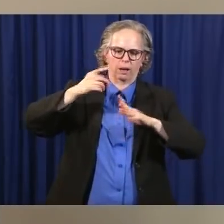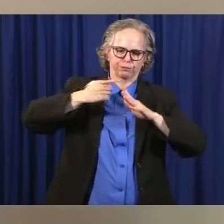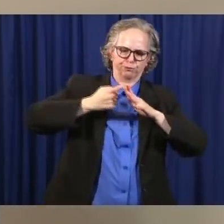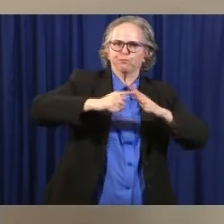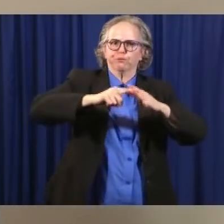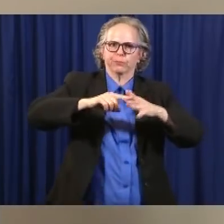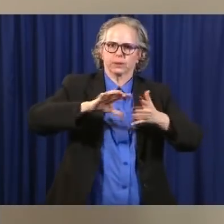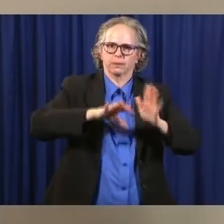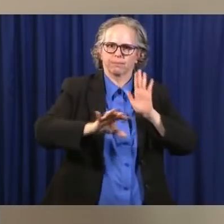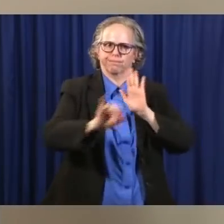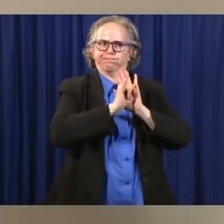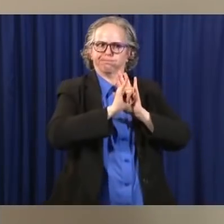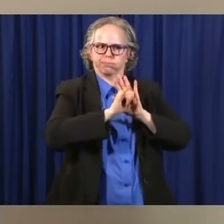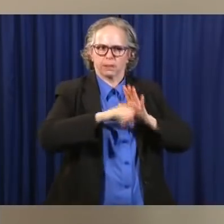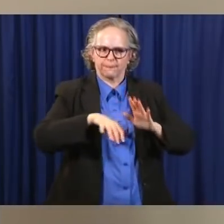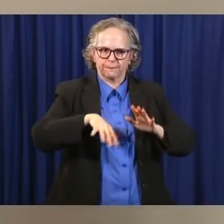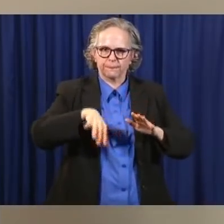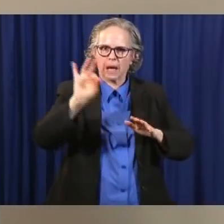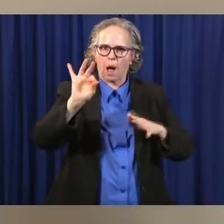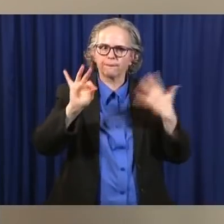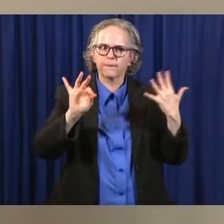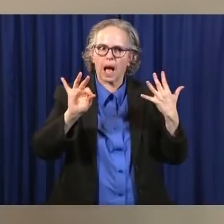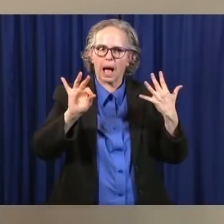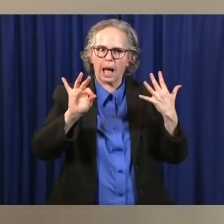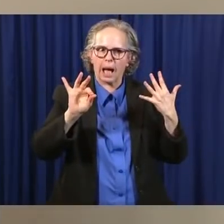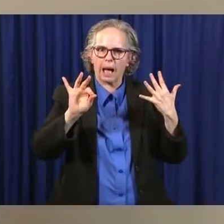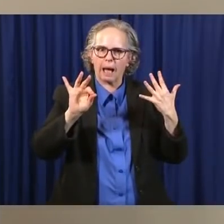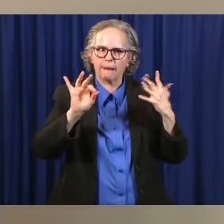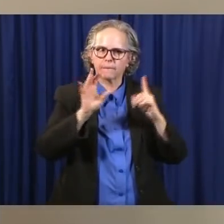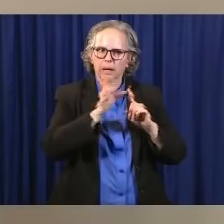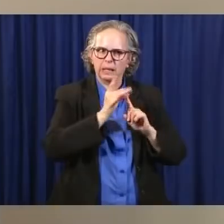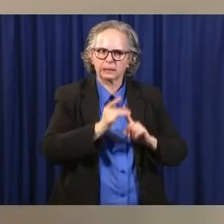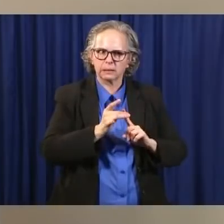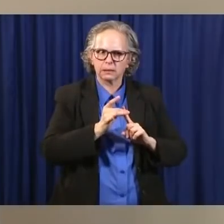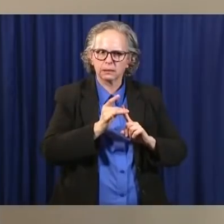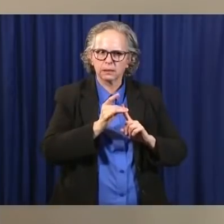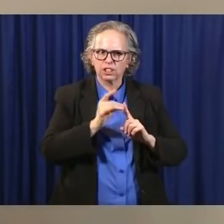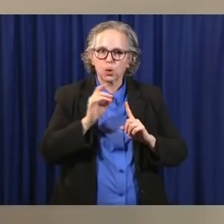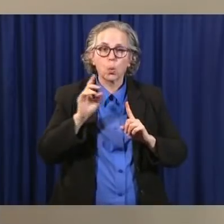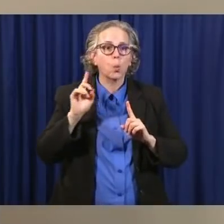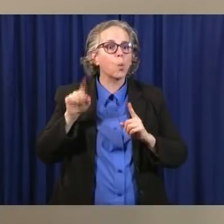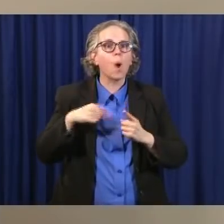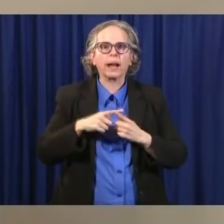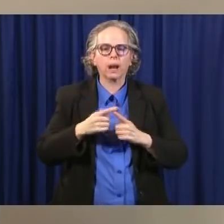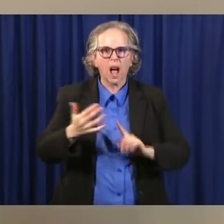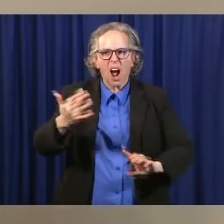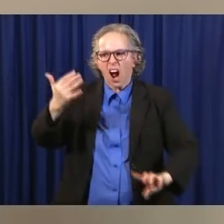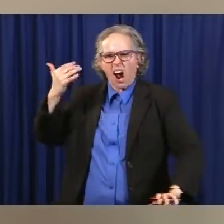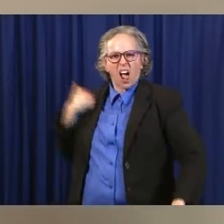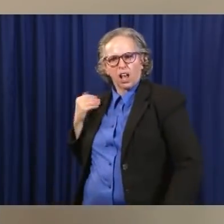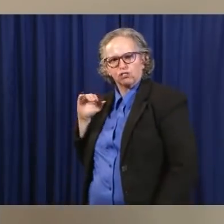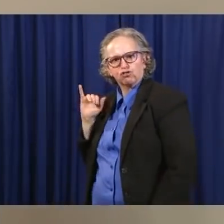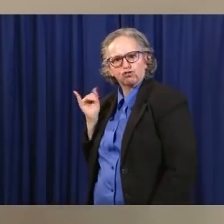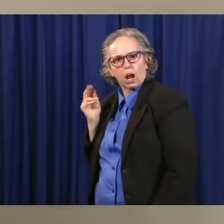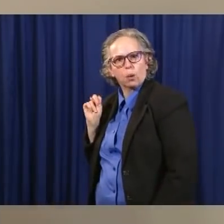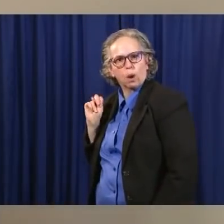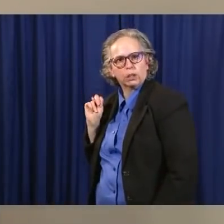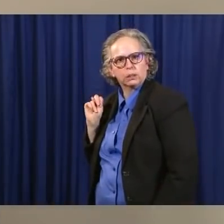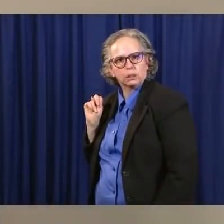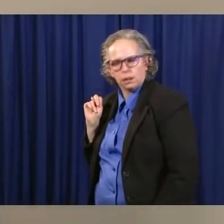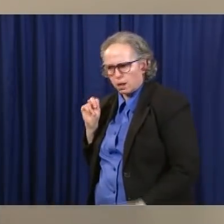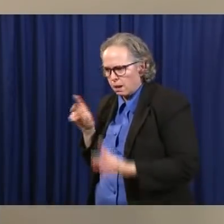the date of onset of symptoms was in January. So 5 different cases so far, 5